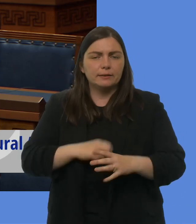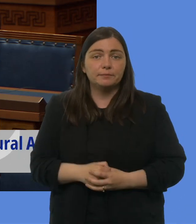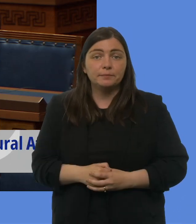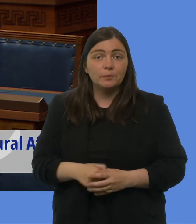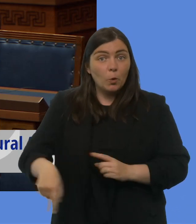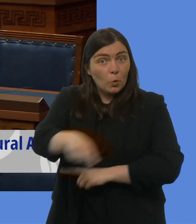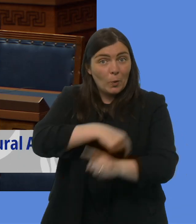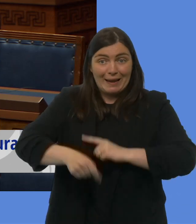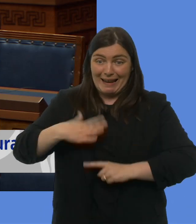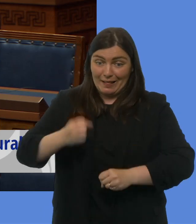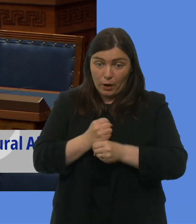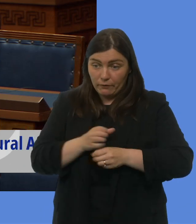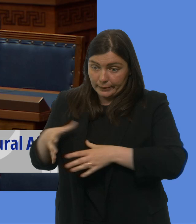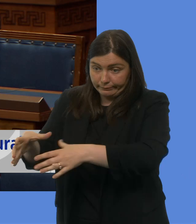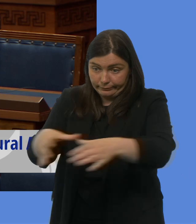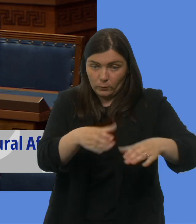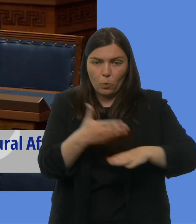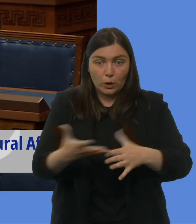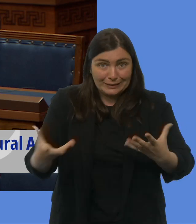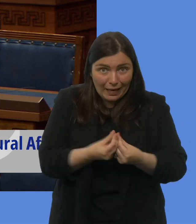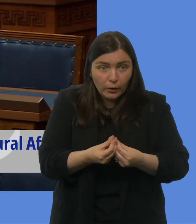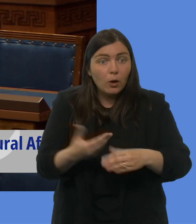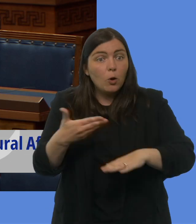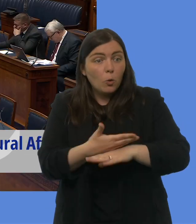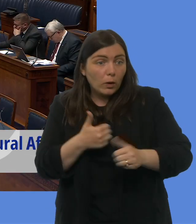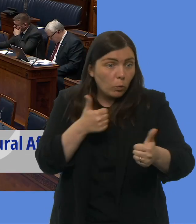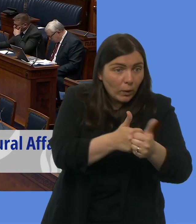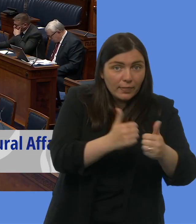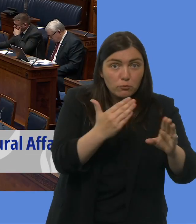action across government, the public and private sectors, and wider society.